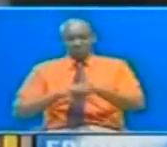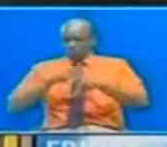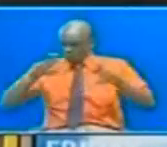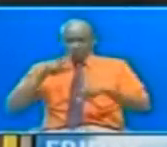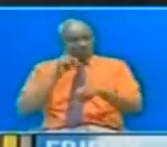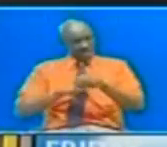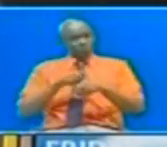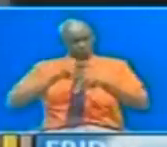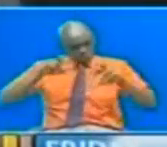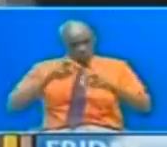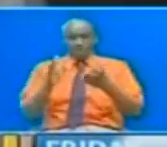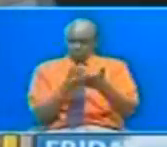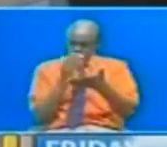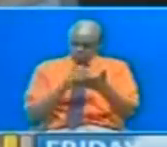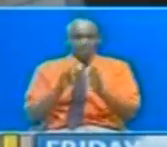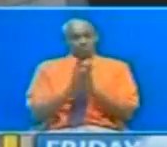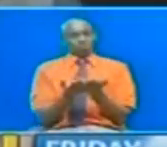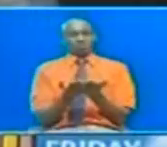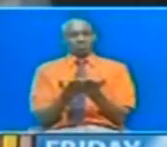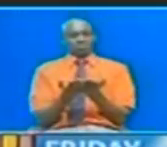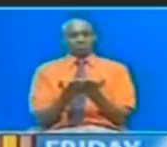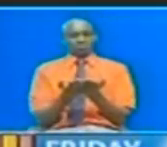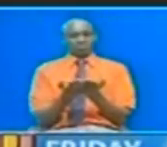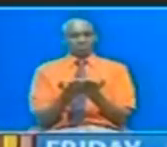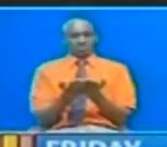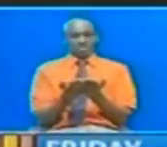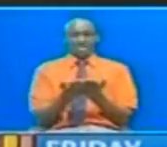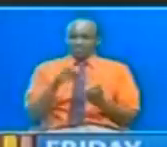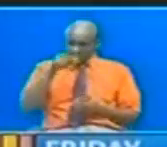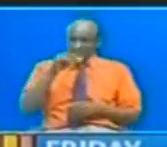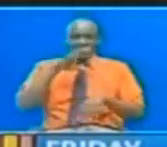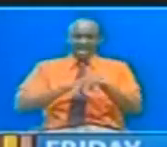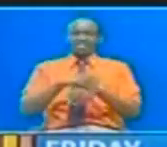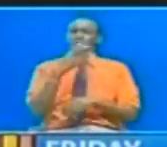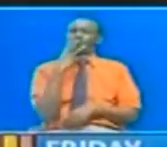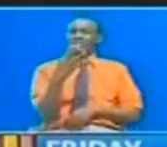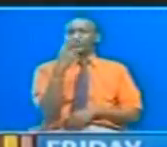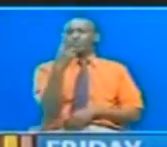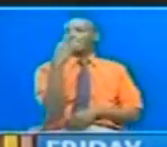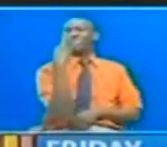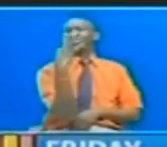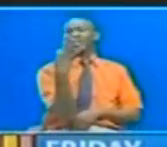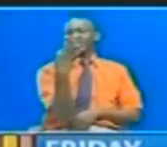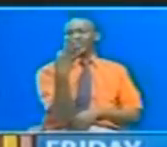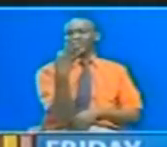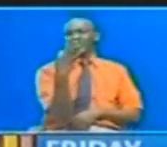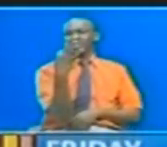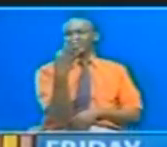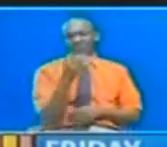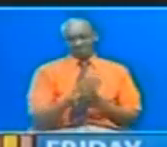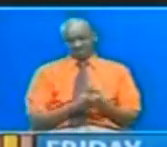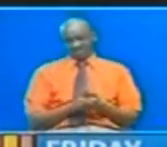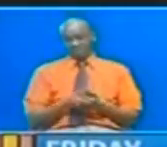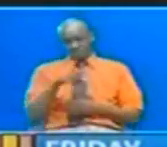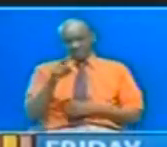He digs into his books as a reminder of the journey uphill. He managed 423 marks out of the possible 500